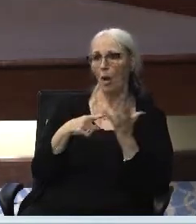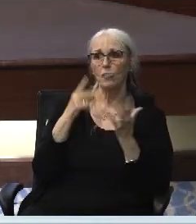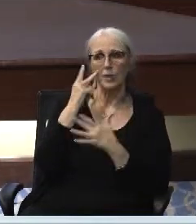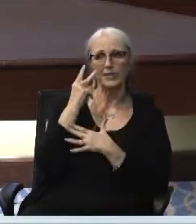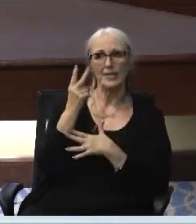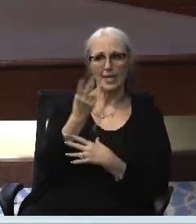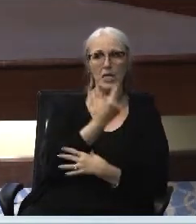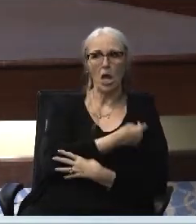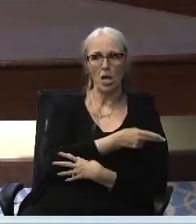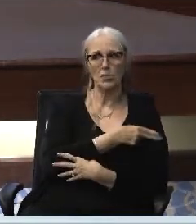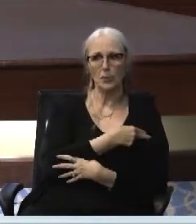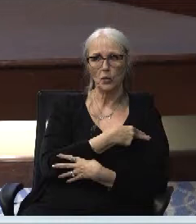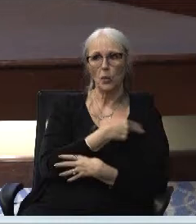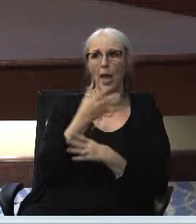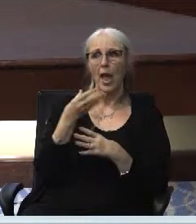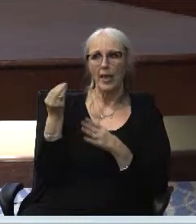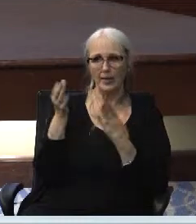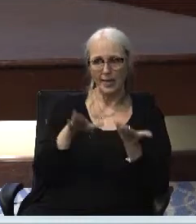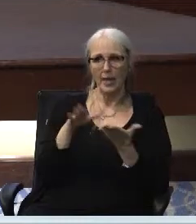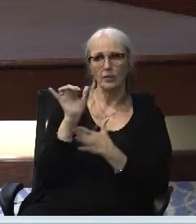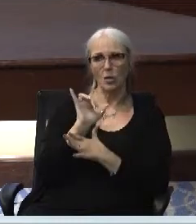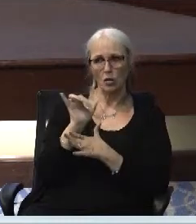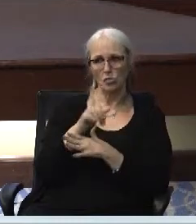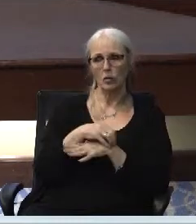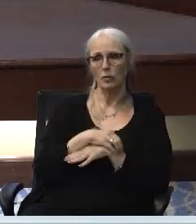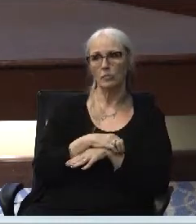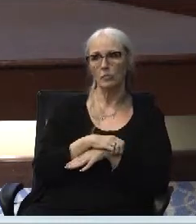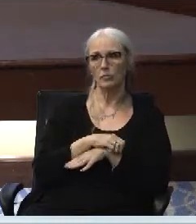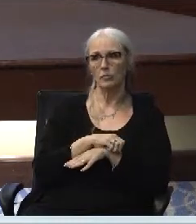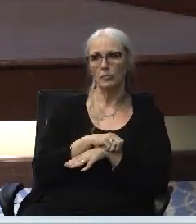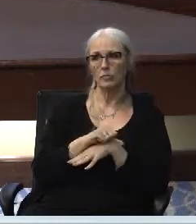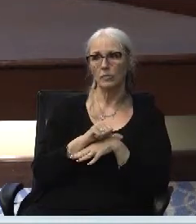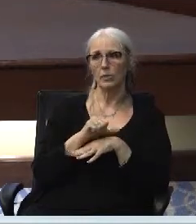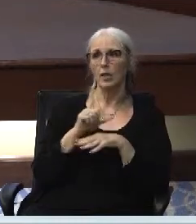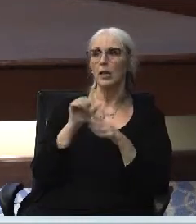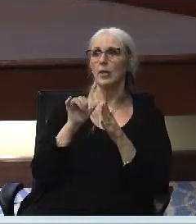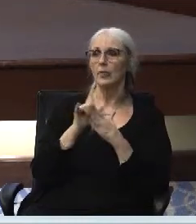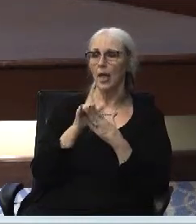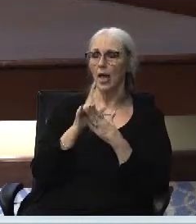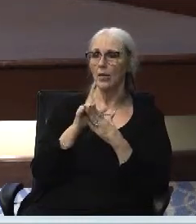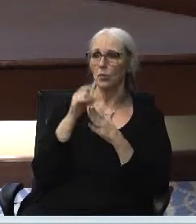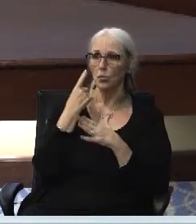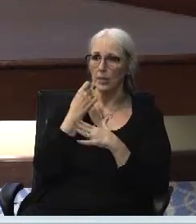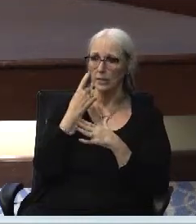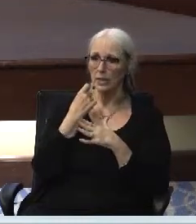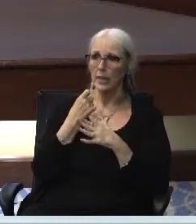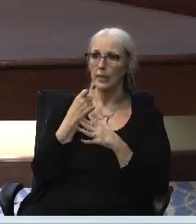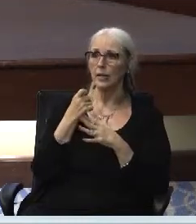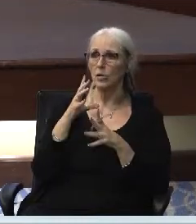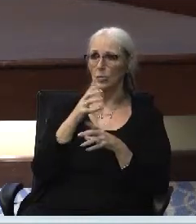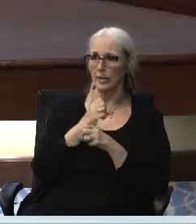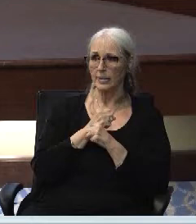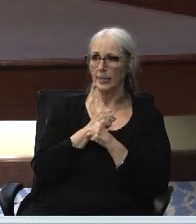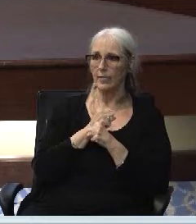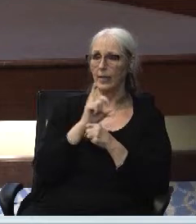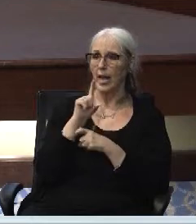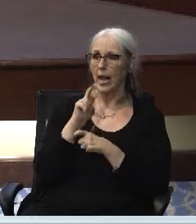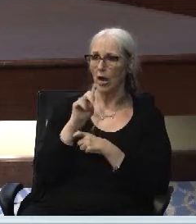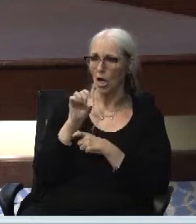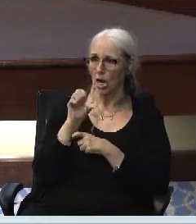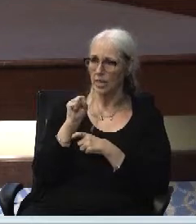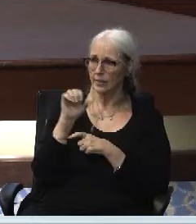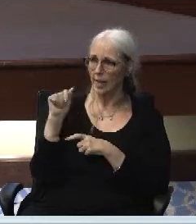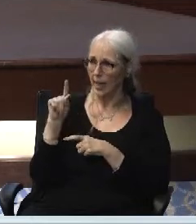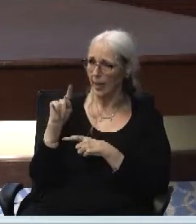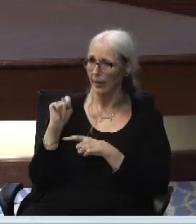in the hospitalizations and deaths as well. The Health Disparities Grant recently received and the CARES Act Round 4 funding will